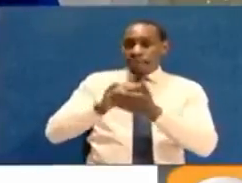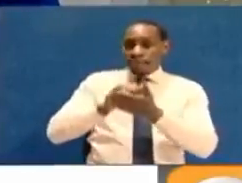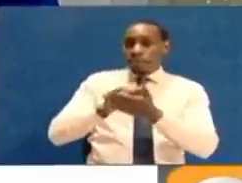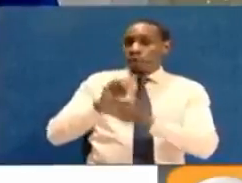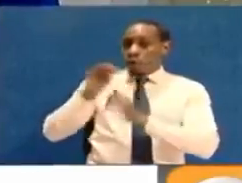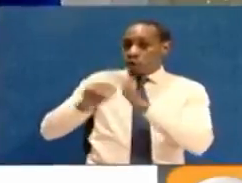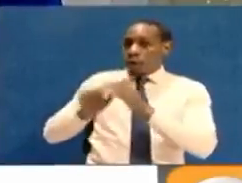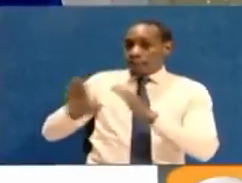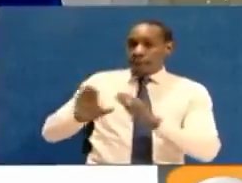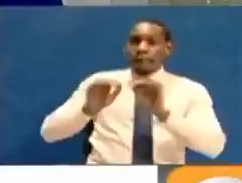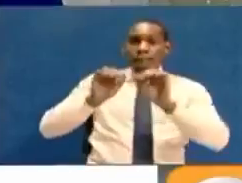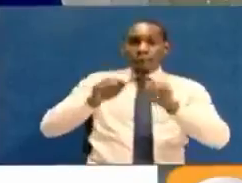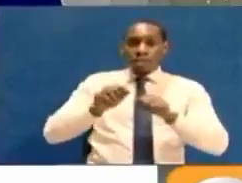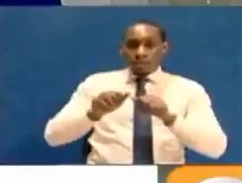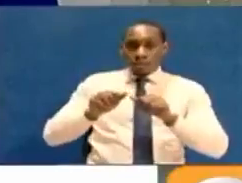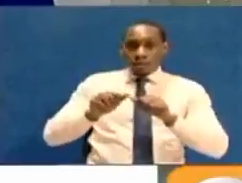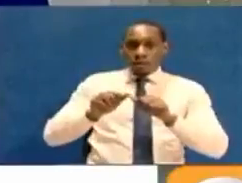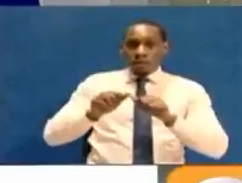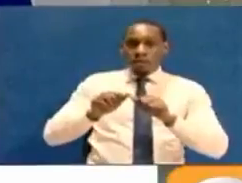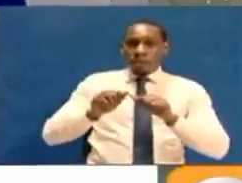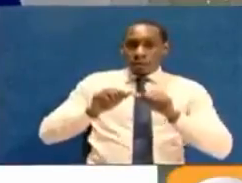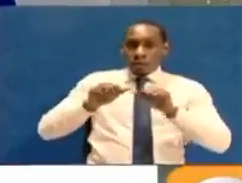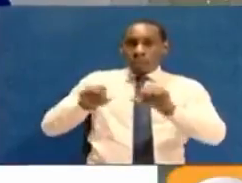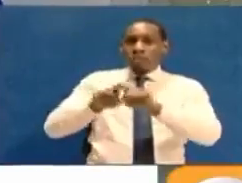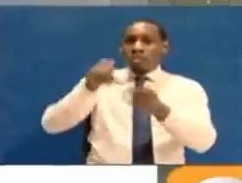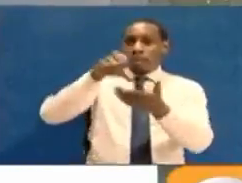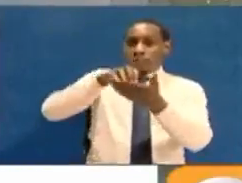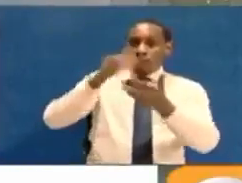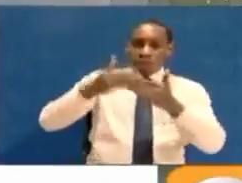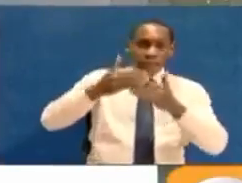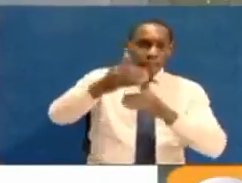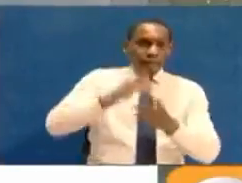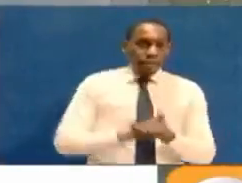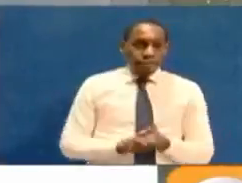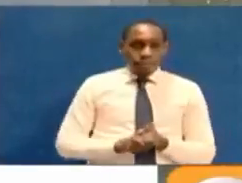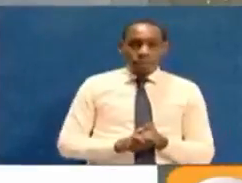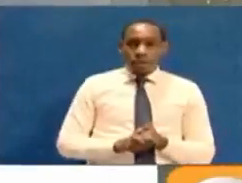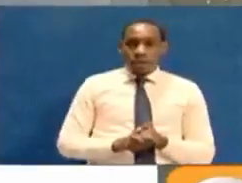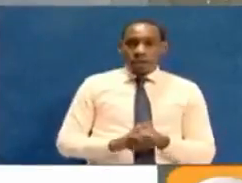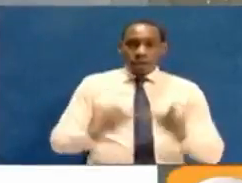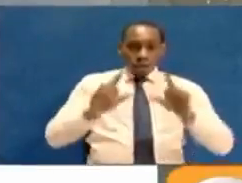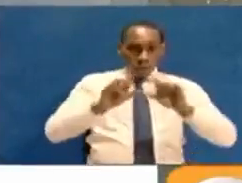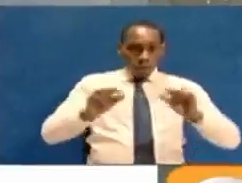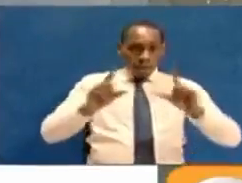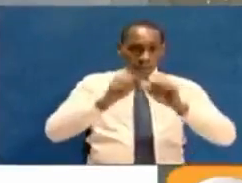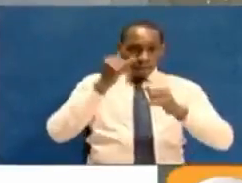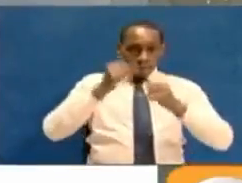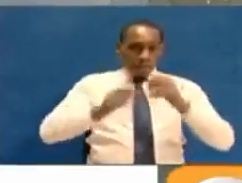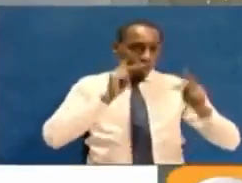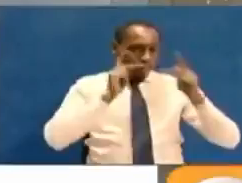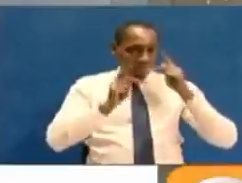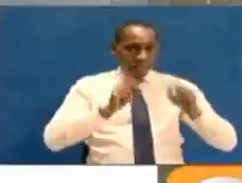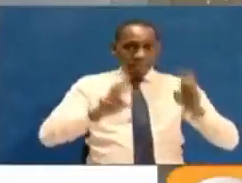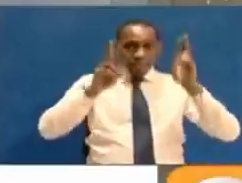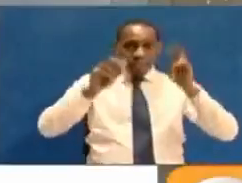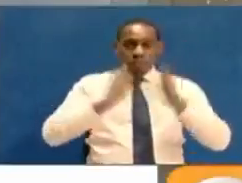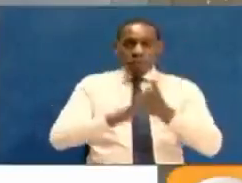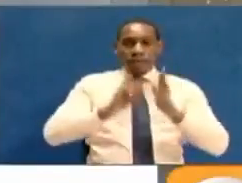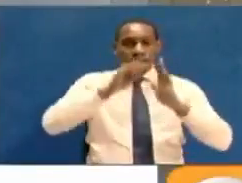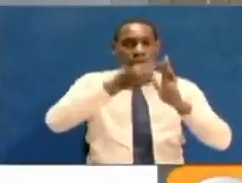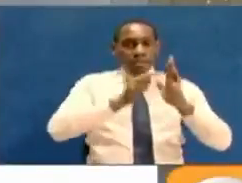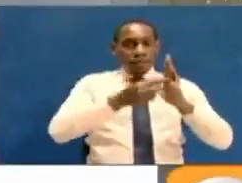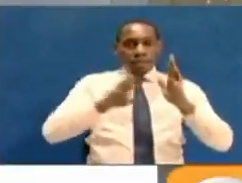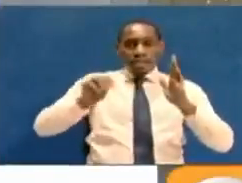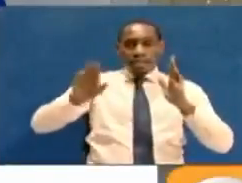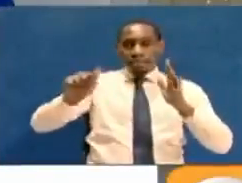them manage to retain their seats until that moment. Let me just end by giving you some context to this issue of the demands by MCAs.